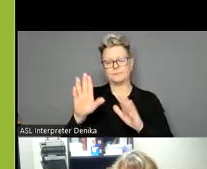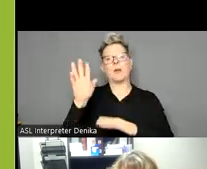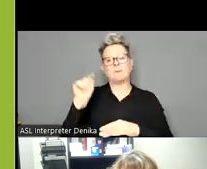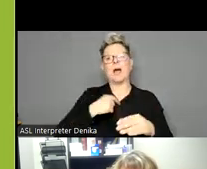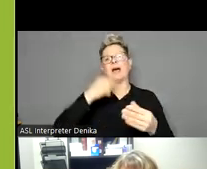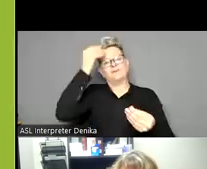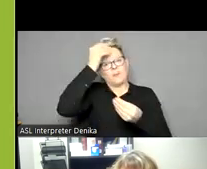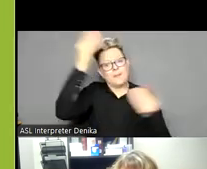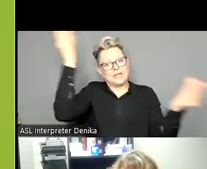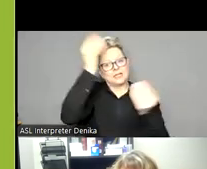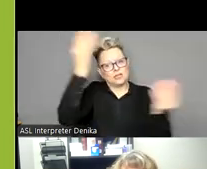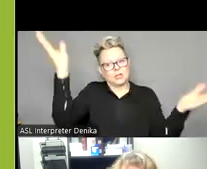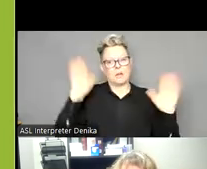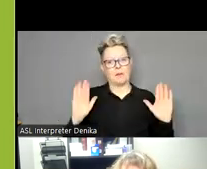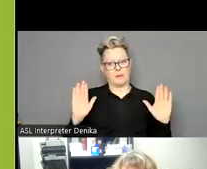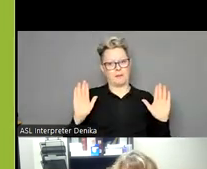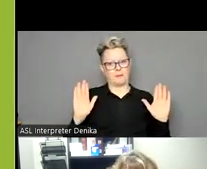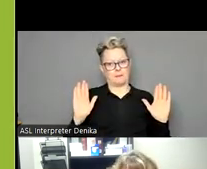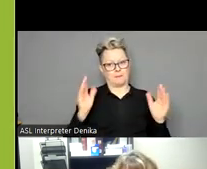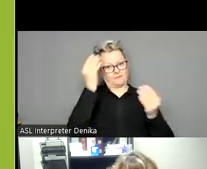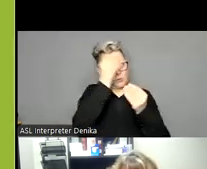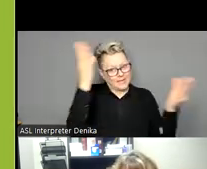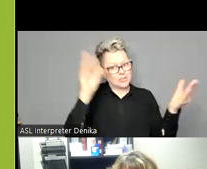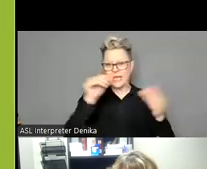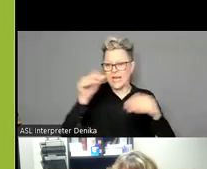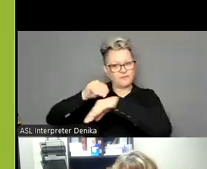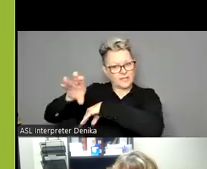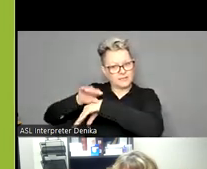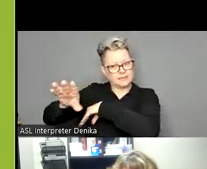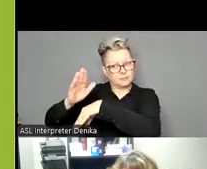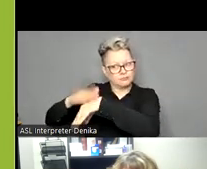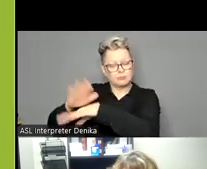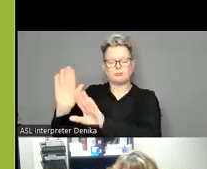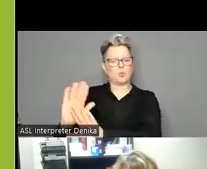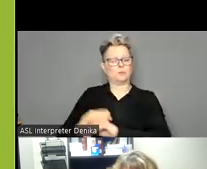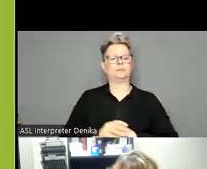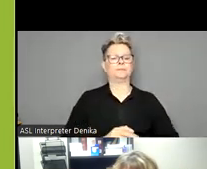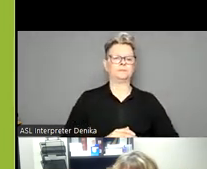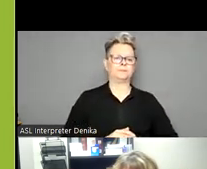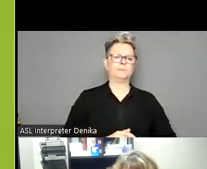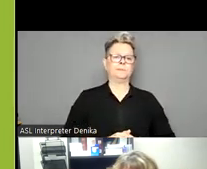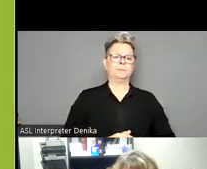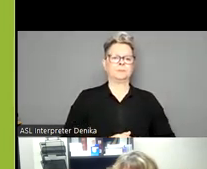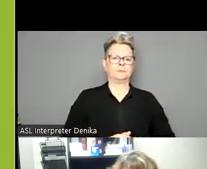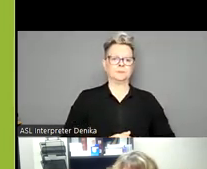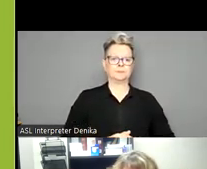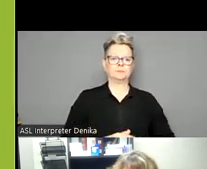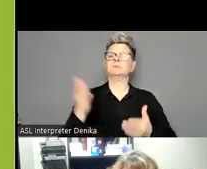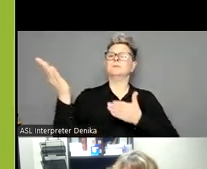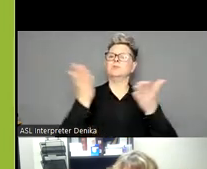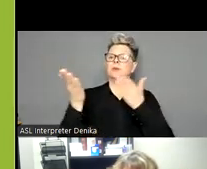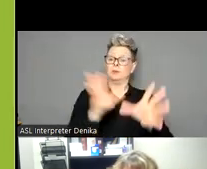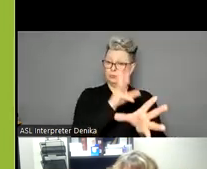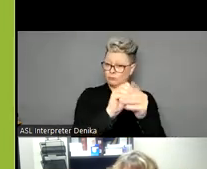But I do provide all sorts of information that can help people make decisions in their lives. Our services